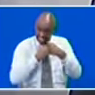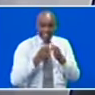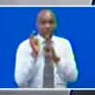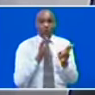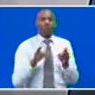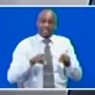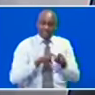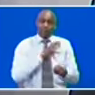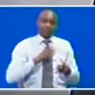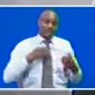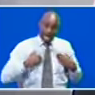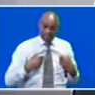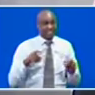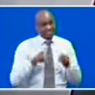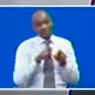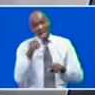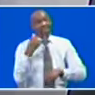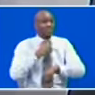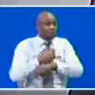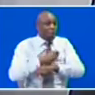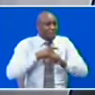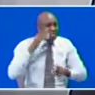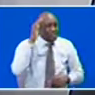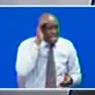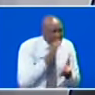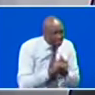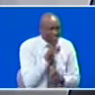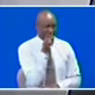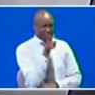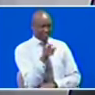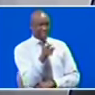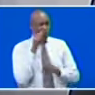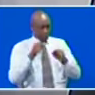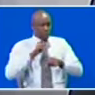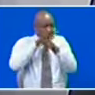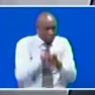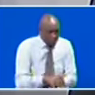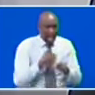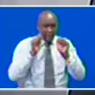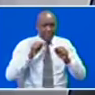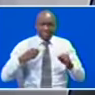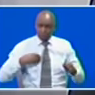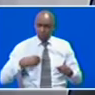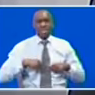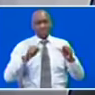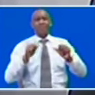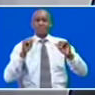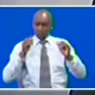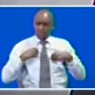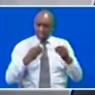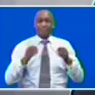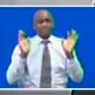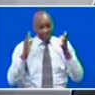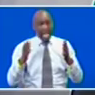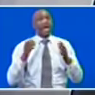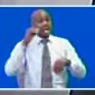commission has, just like any institution. But I do not believe that it is anything that will undermine our ability to be able to deliver free and fair elections. There are